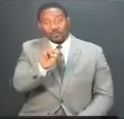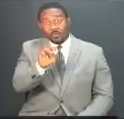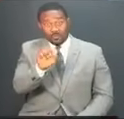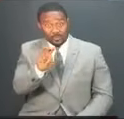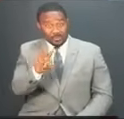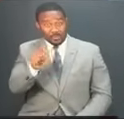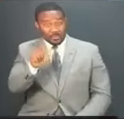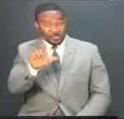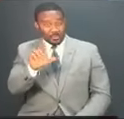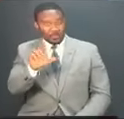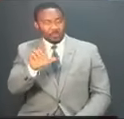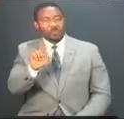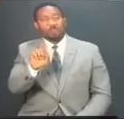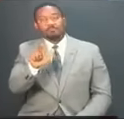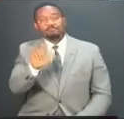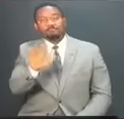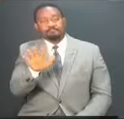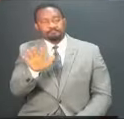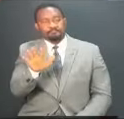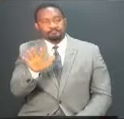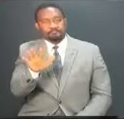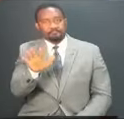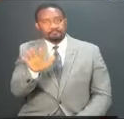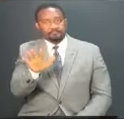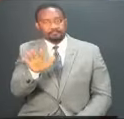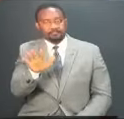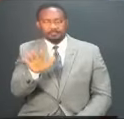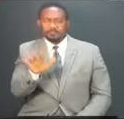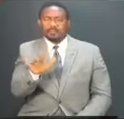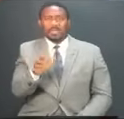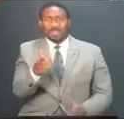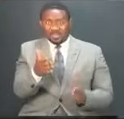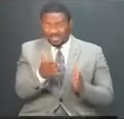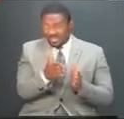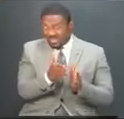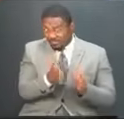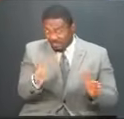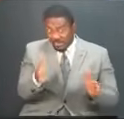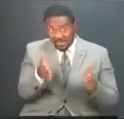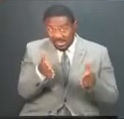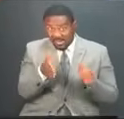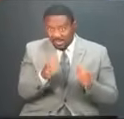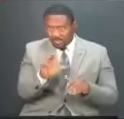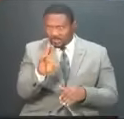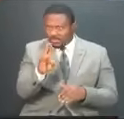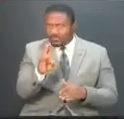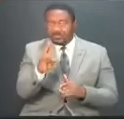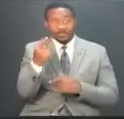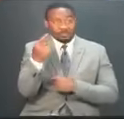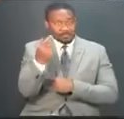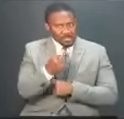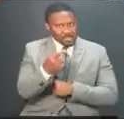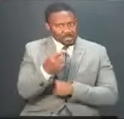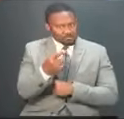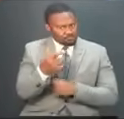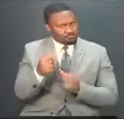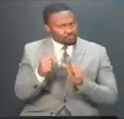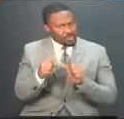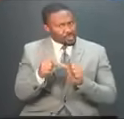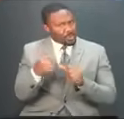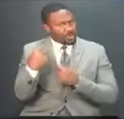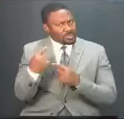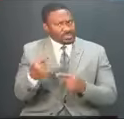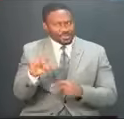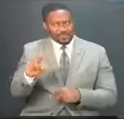2025. The statutory 7-day stay, therefore, remains in force until 1st